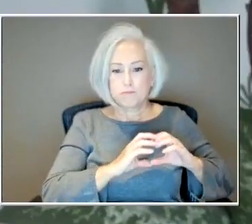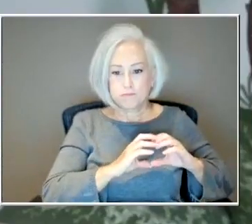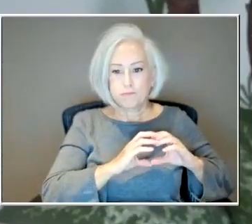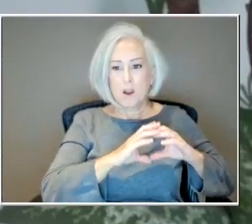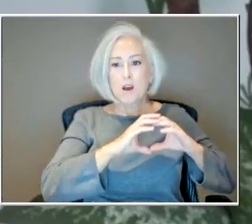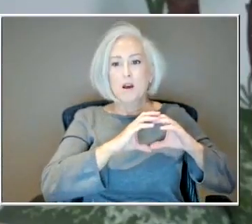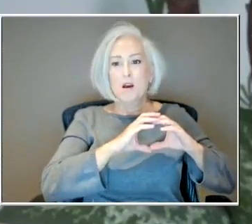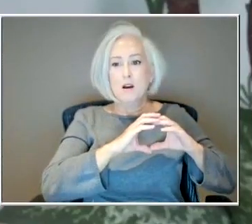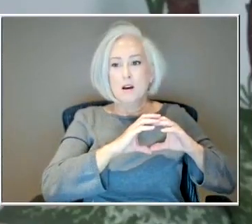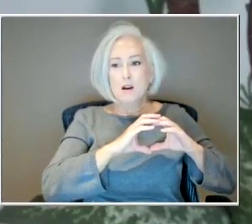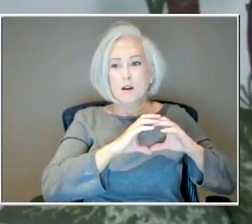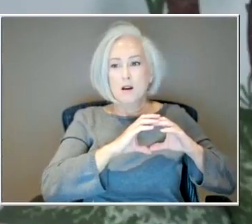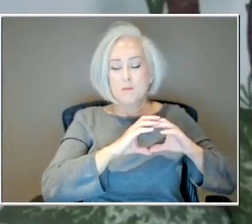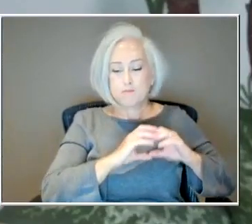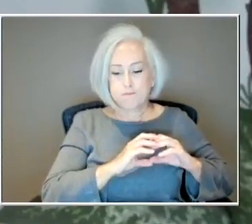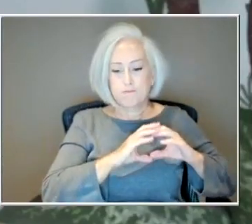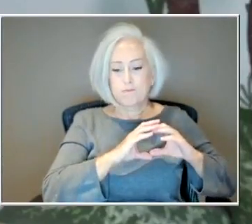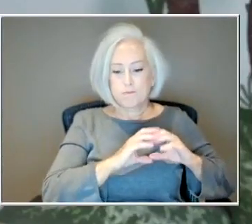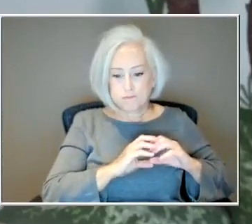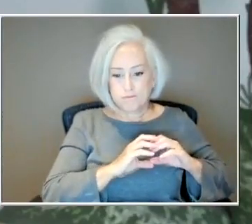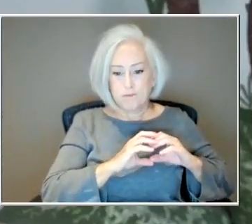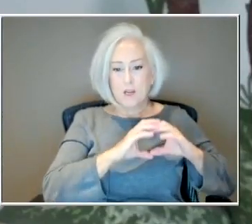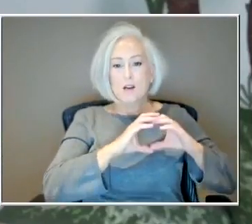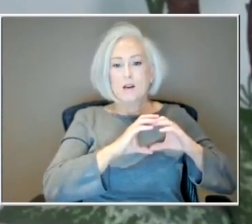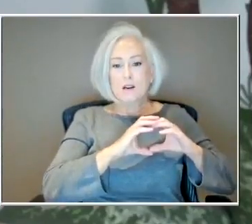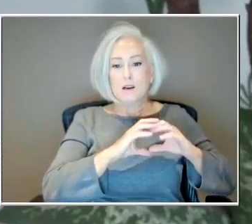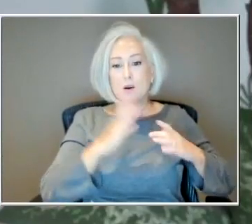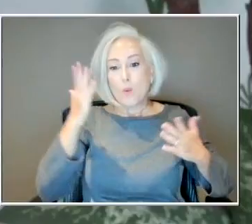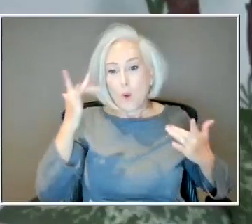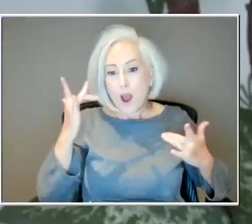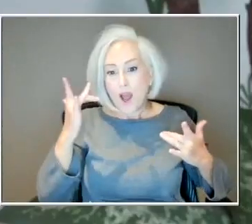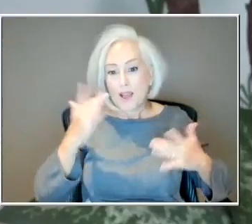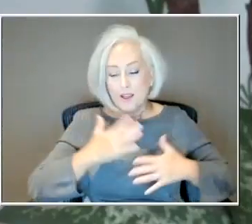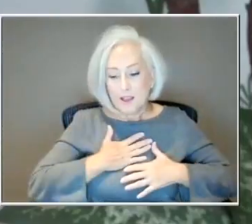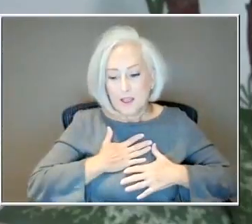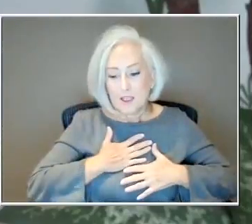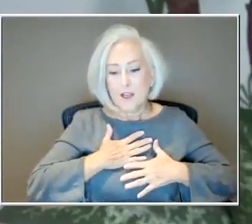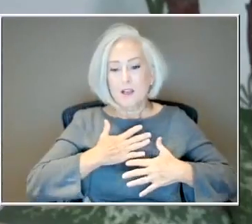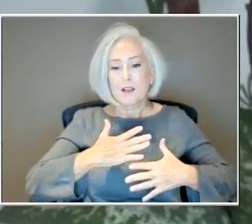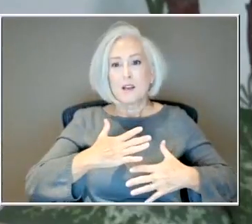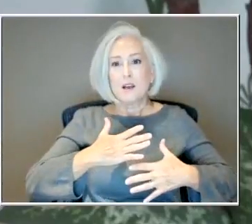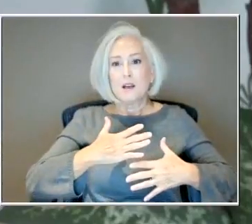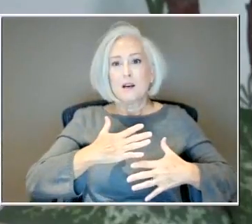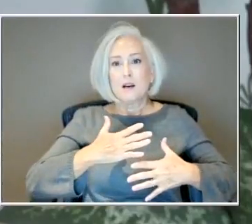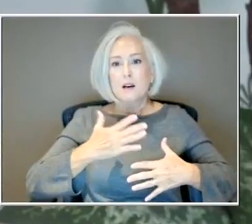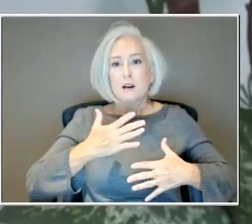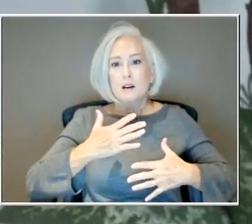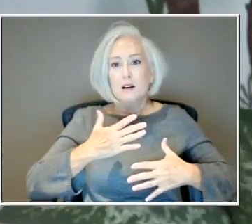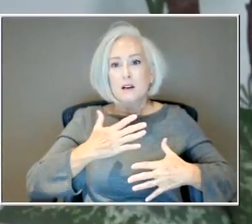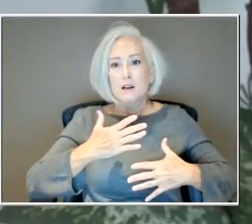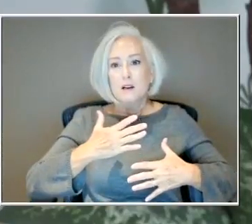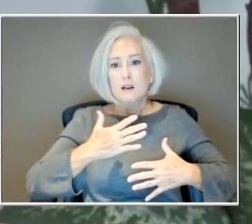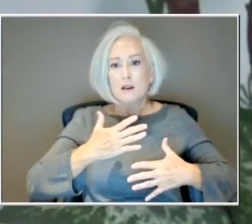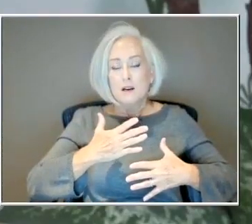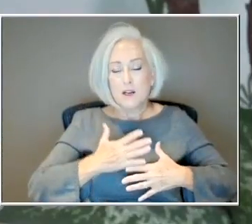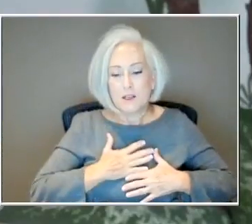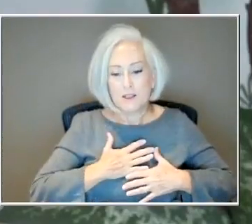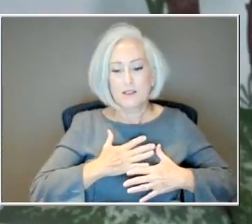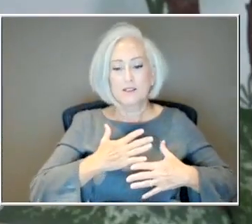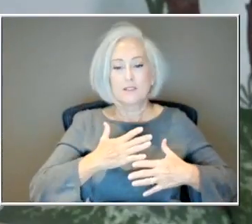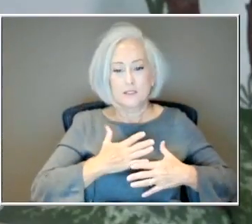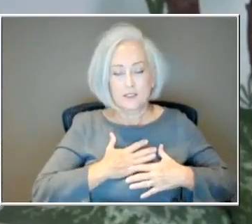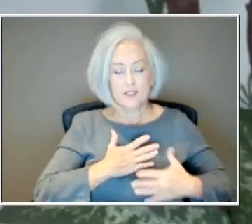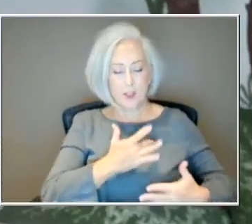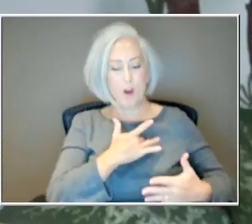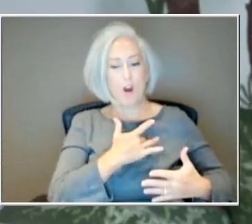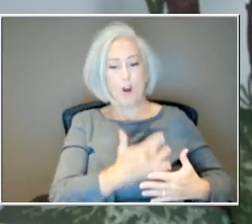breath, and so his heart would stop. So this would be very unusual, and I don't think there is a real danger of something like that happening